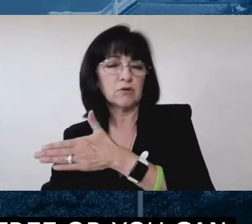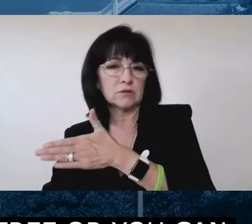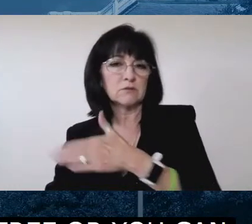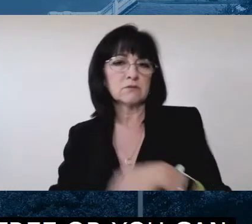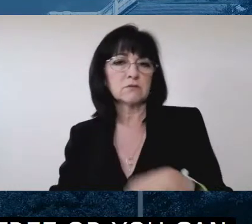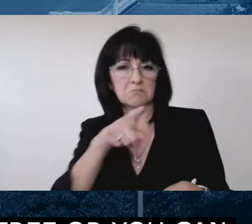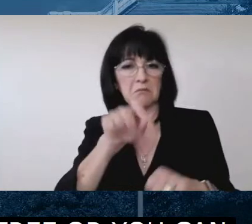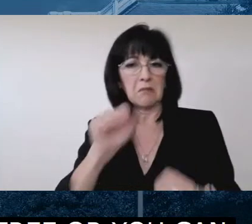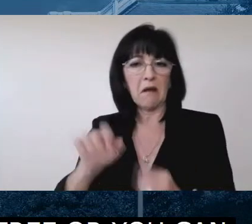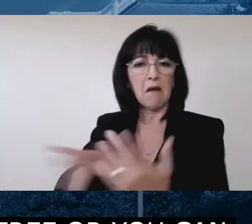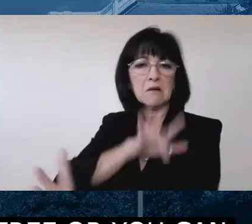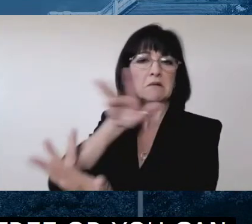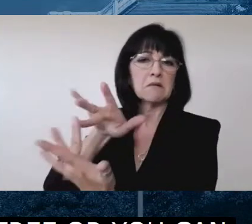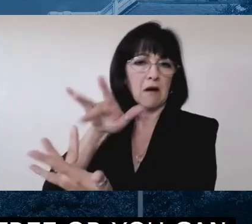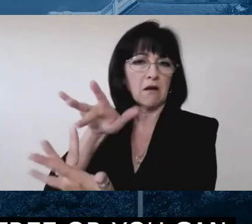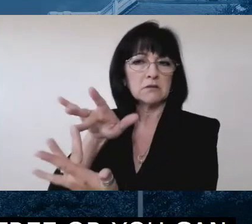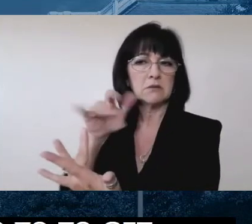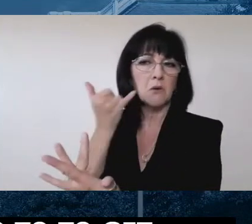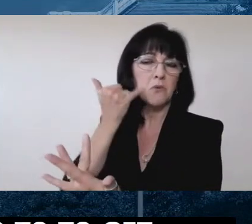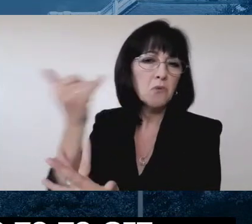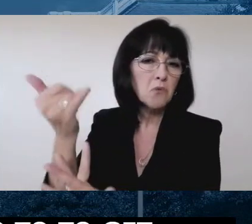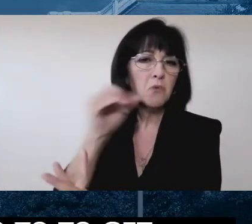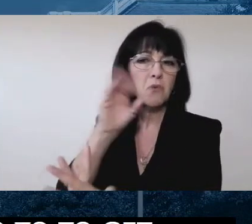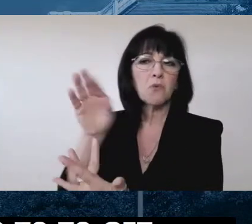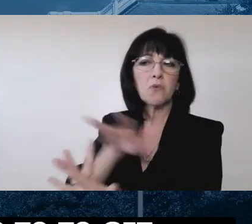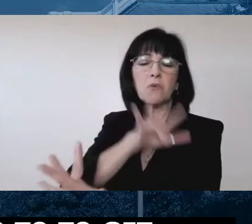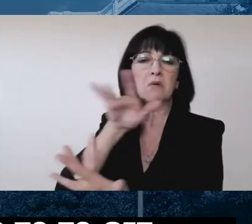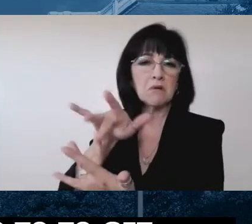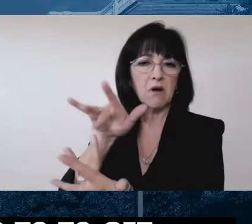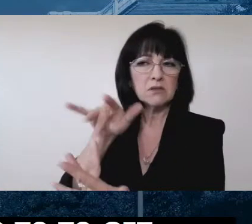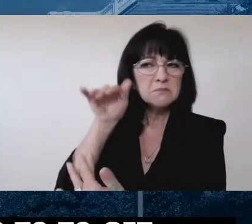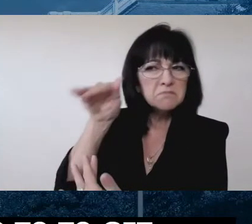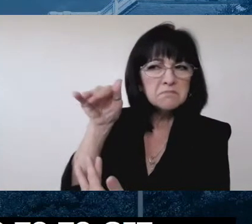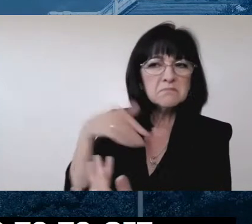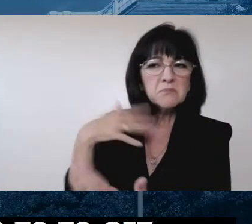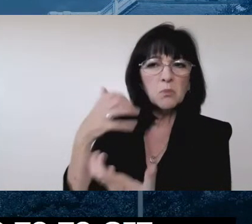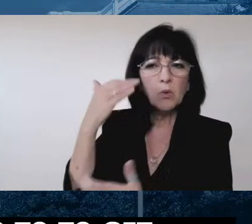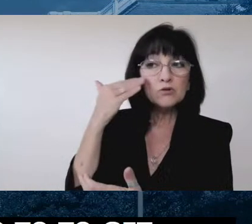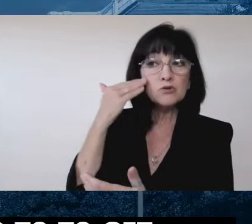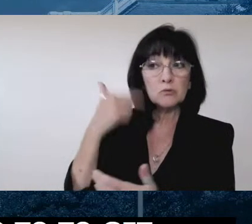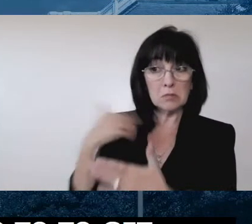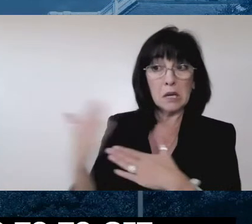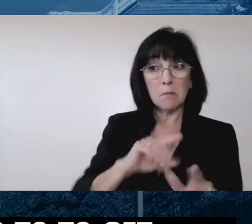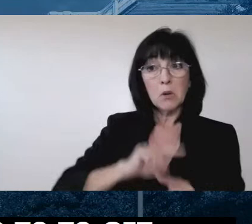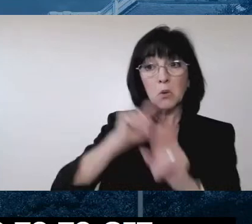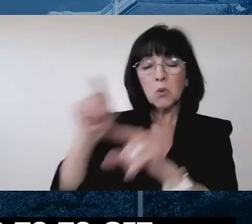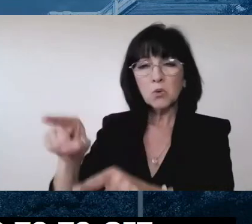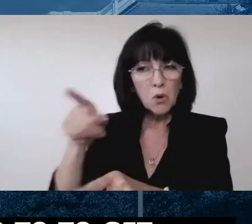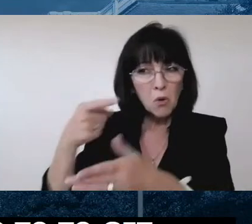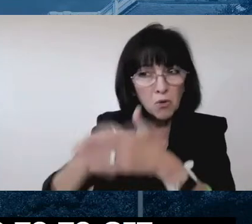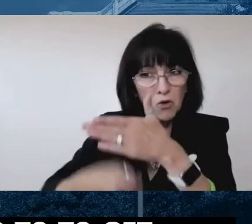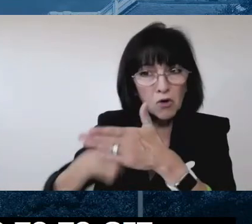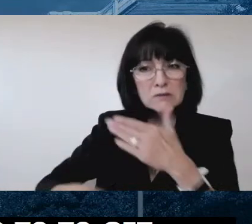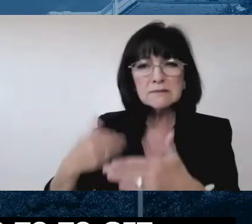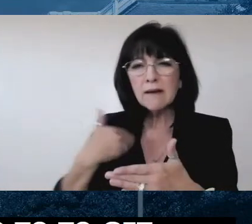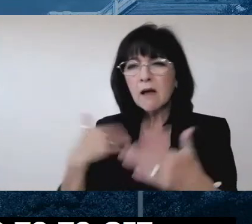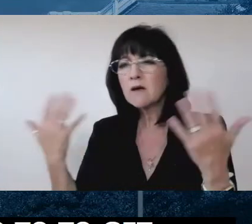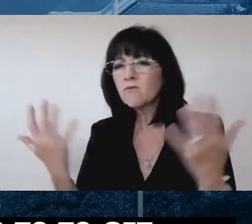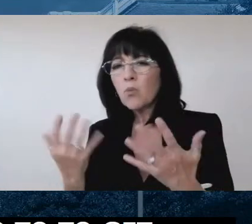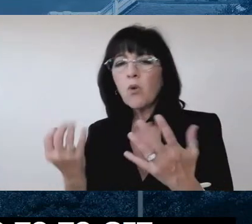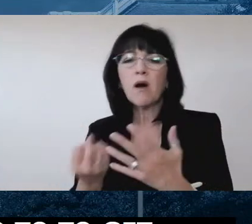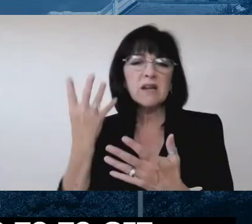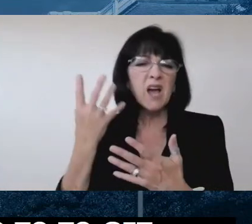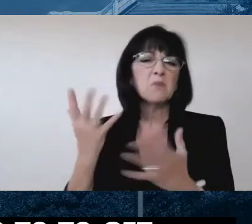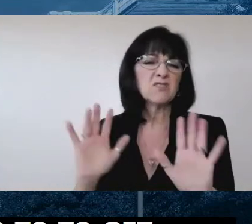more details. Let's talk about some new at-home and school location